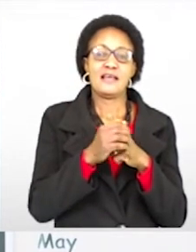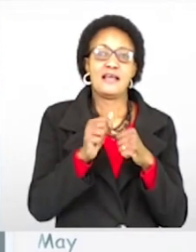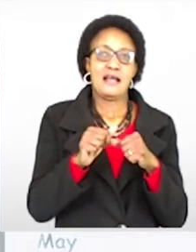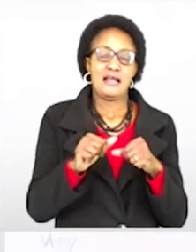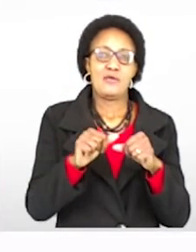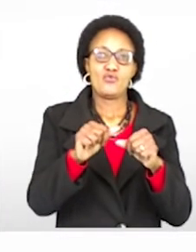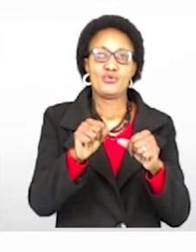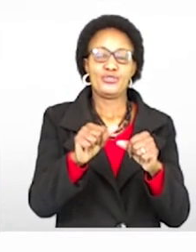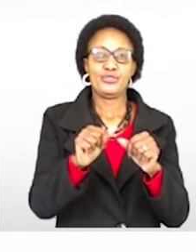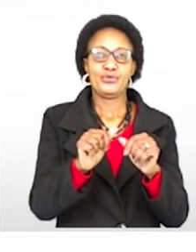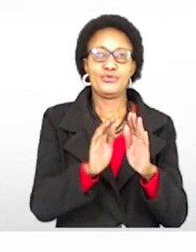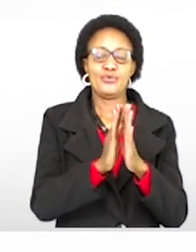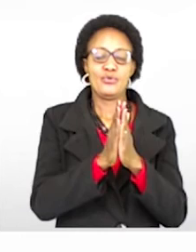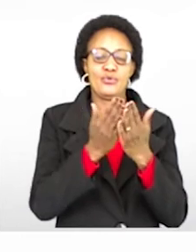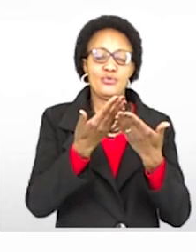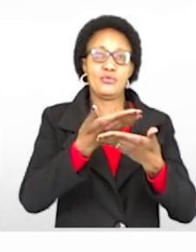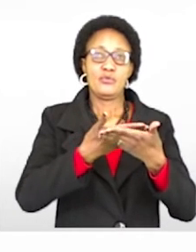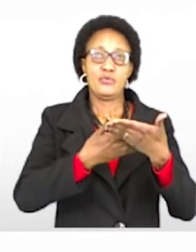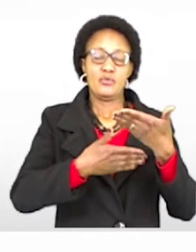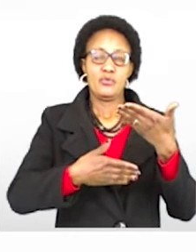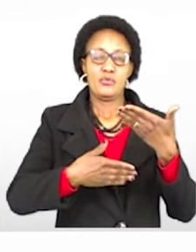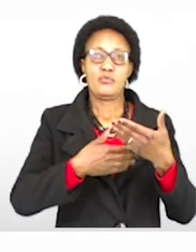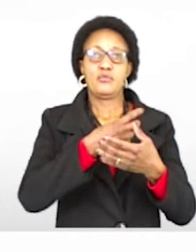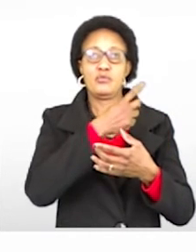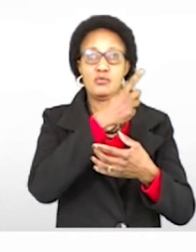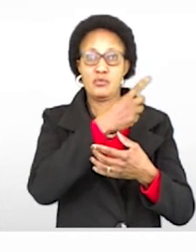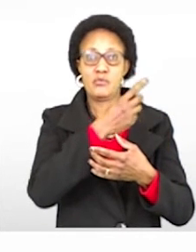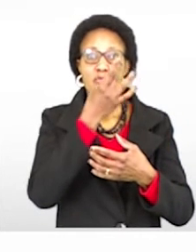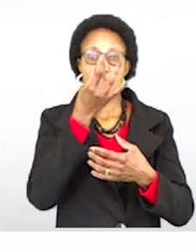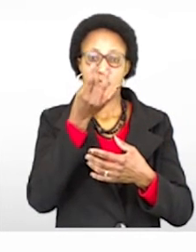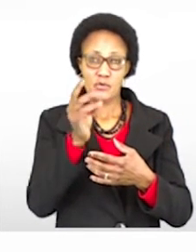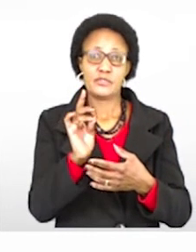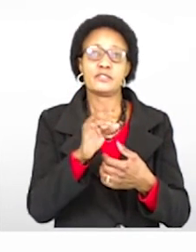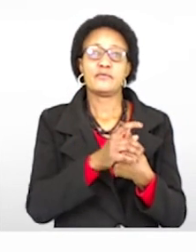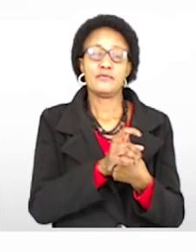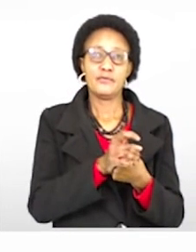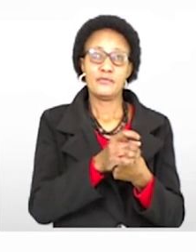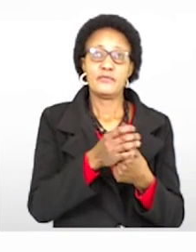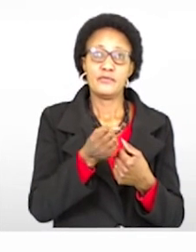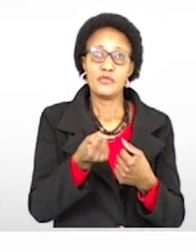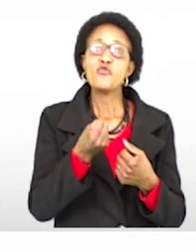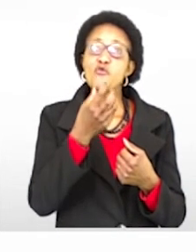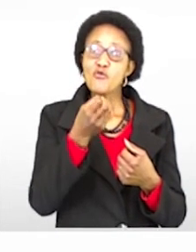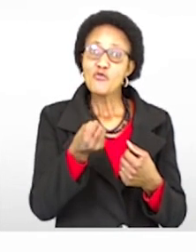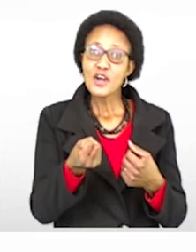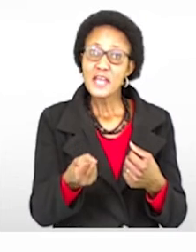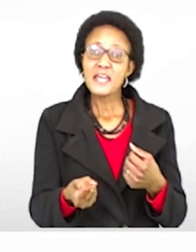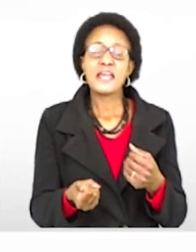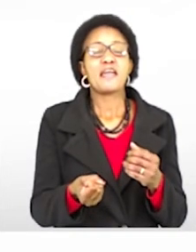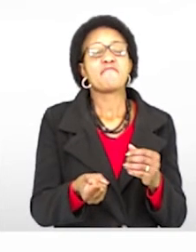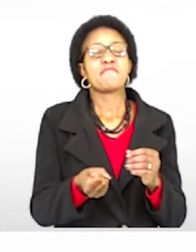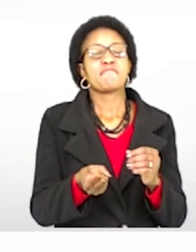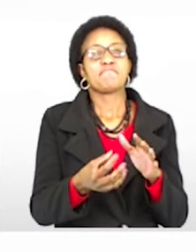exercise. Here on page 17, we can see that we have a pattern, and the